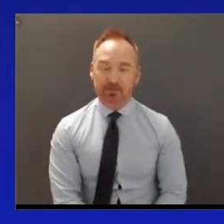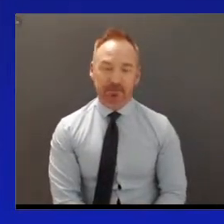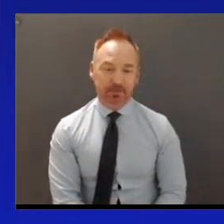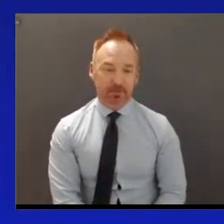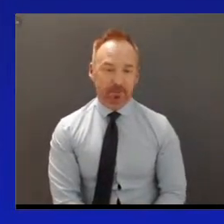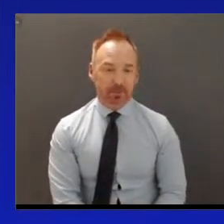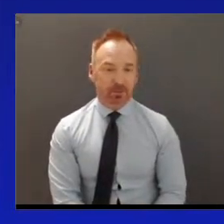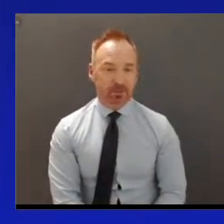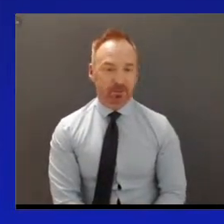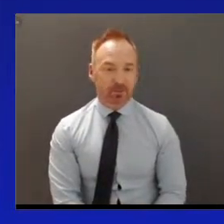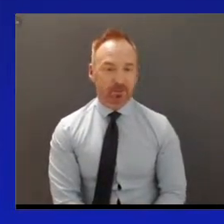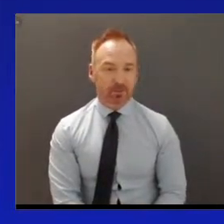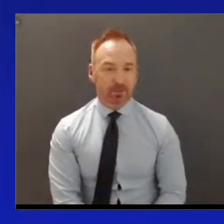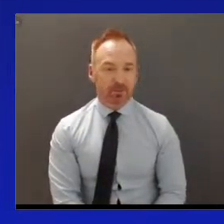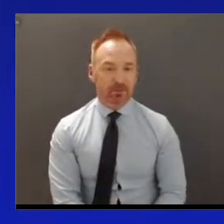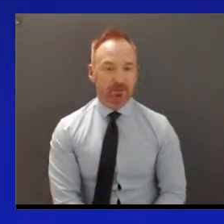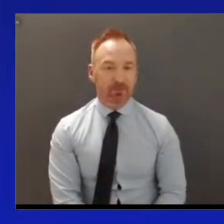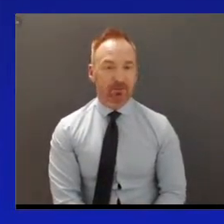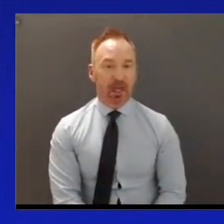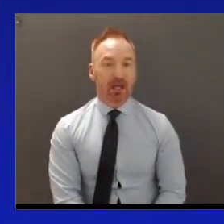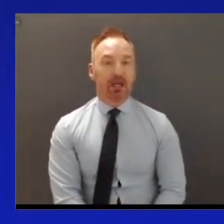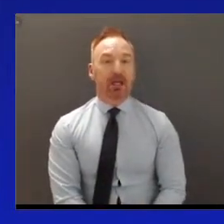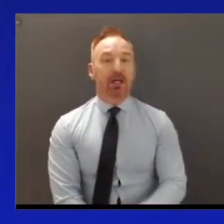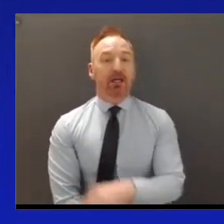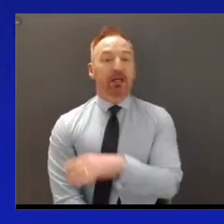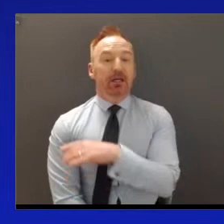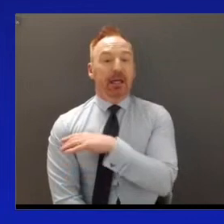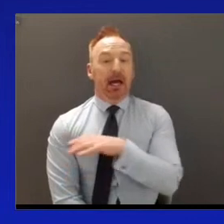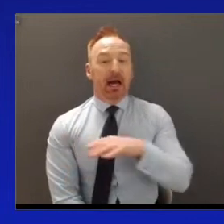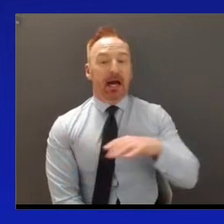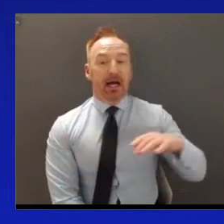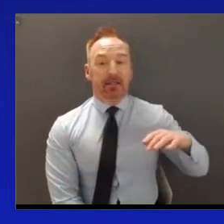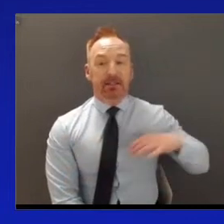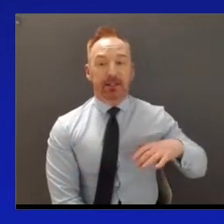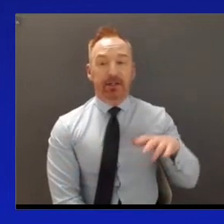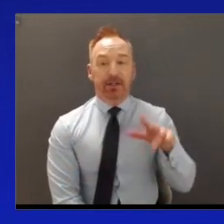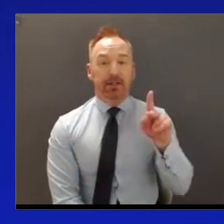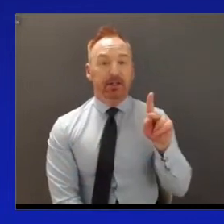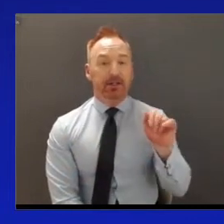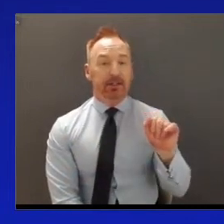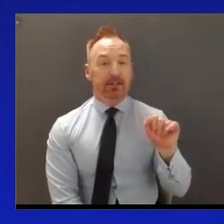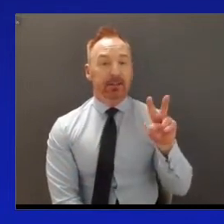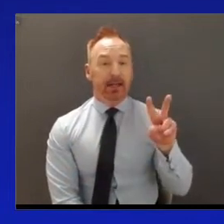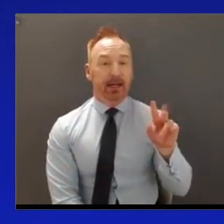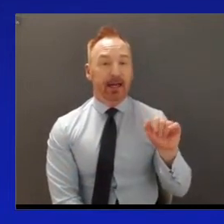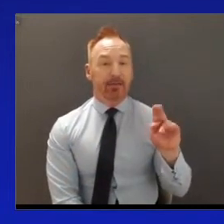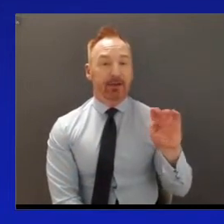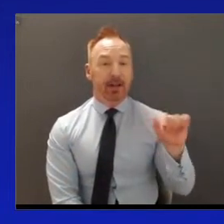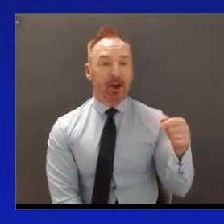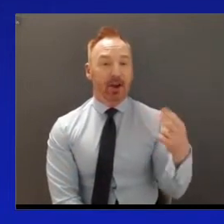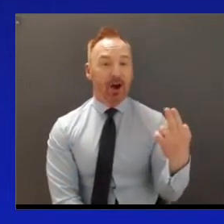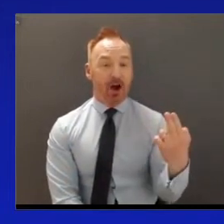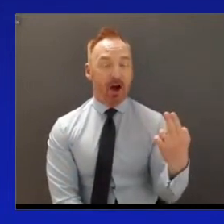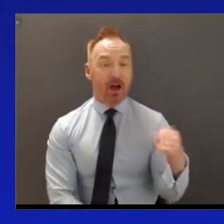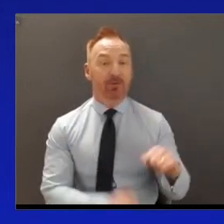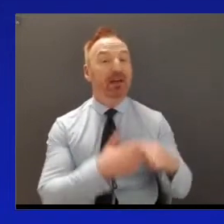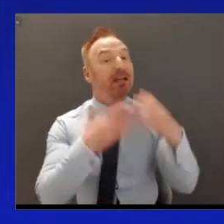Thank you. Councillor Kavanaugh, please. Thank you very much. Lots of good questions